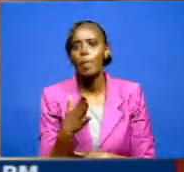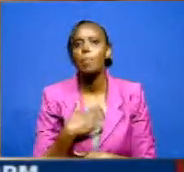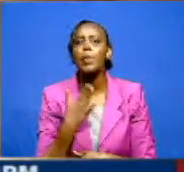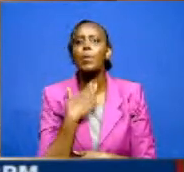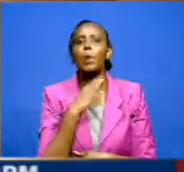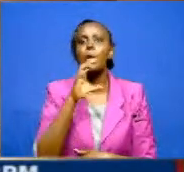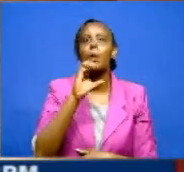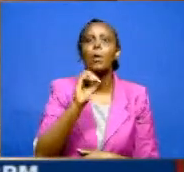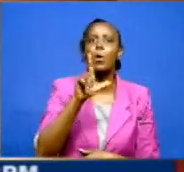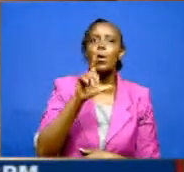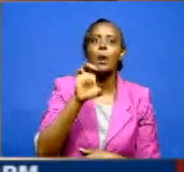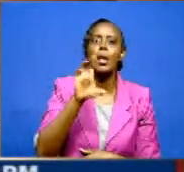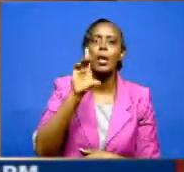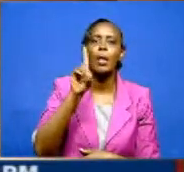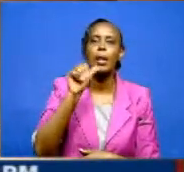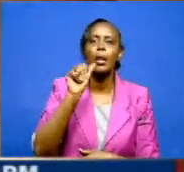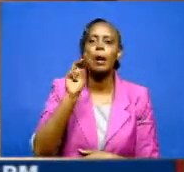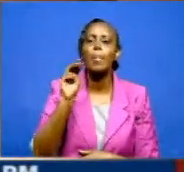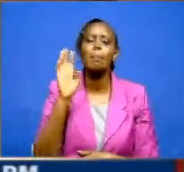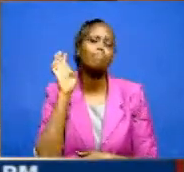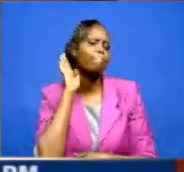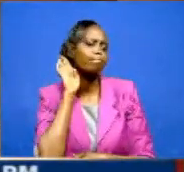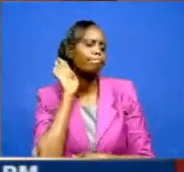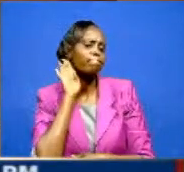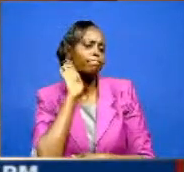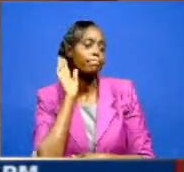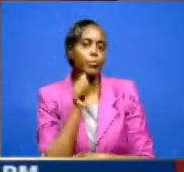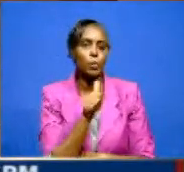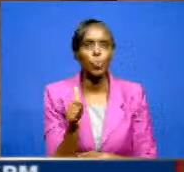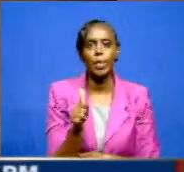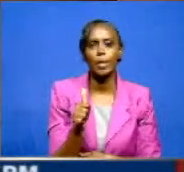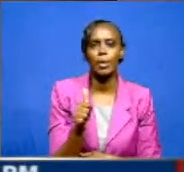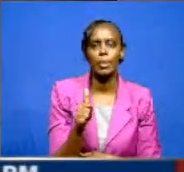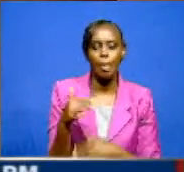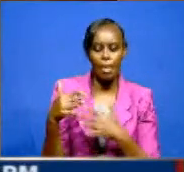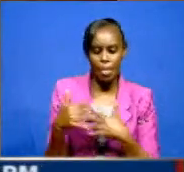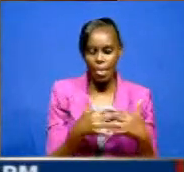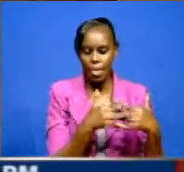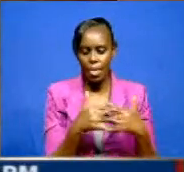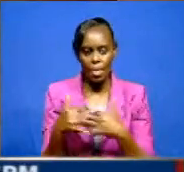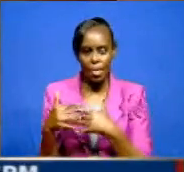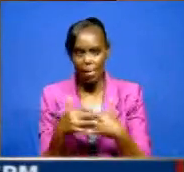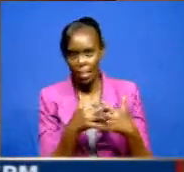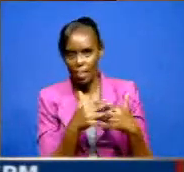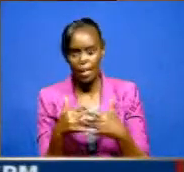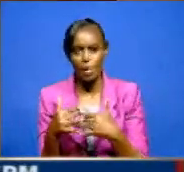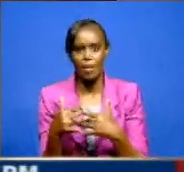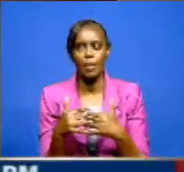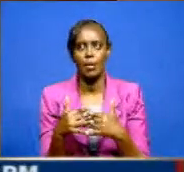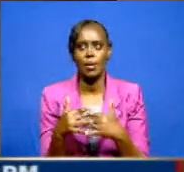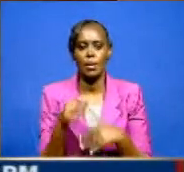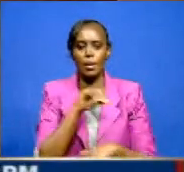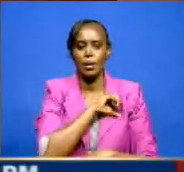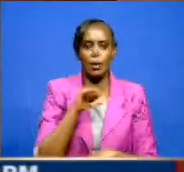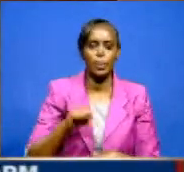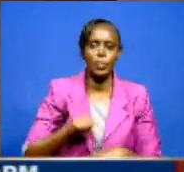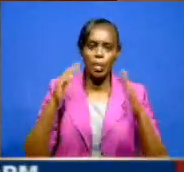Ledama to listen to this point, the argument by this